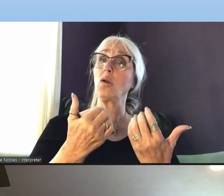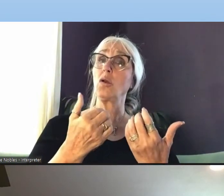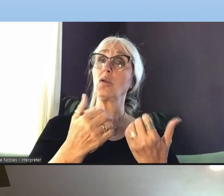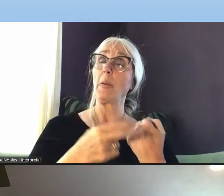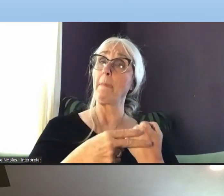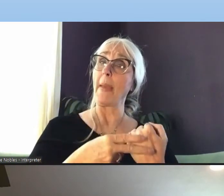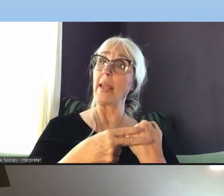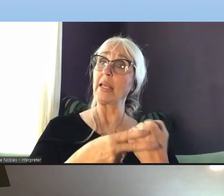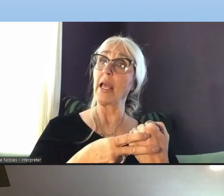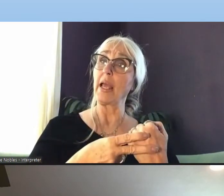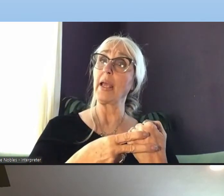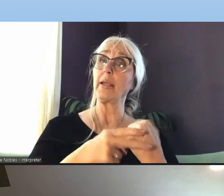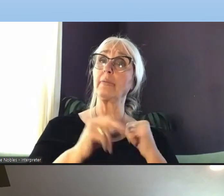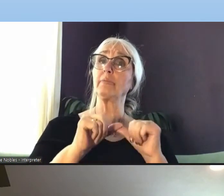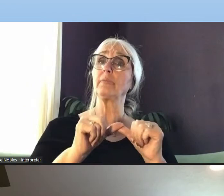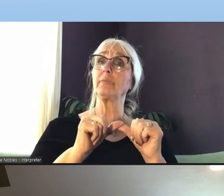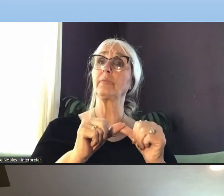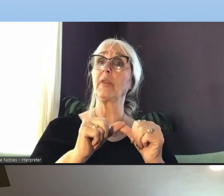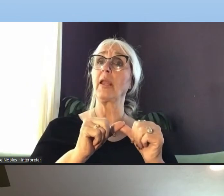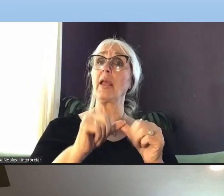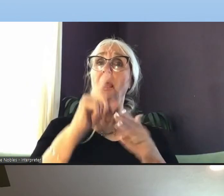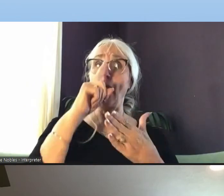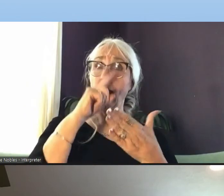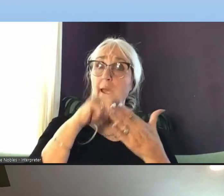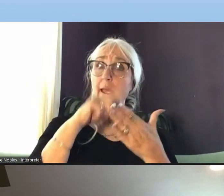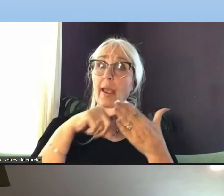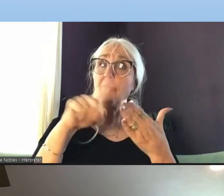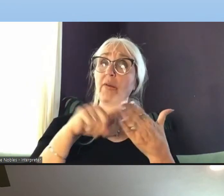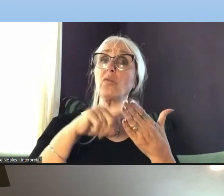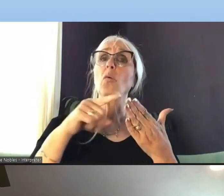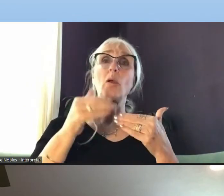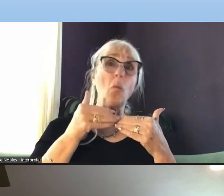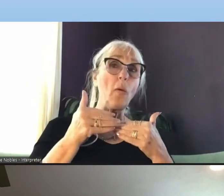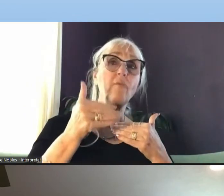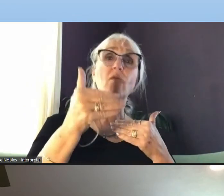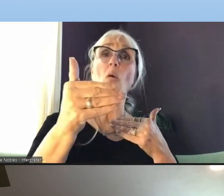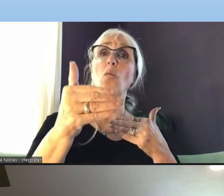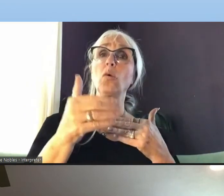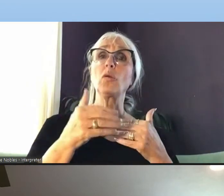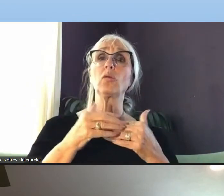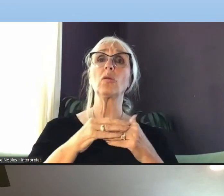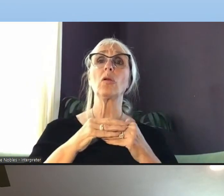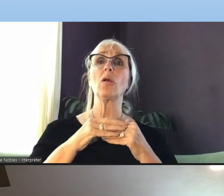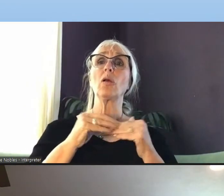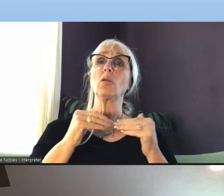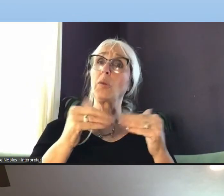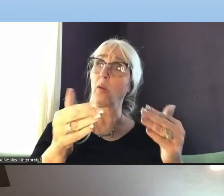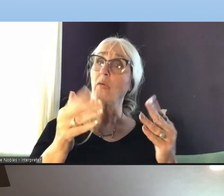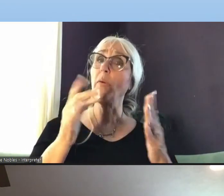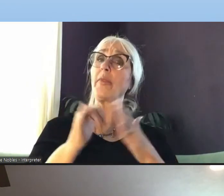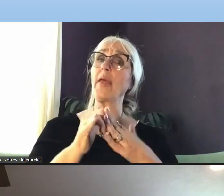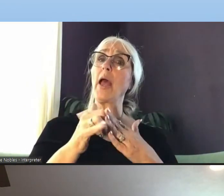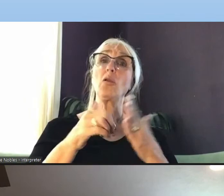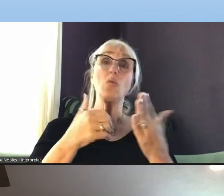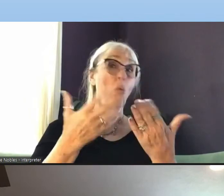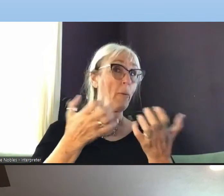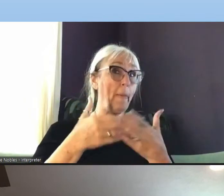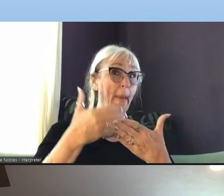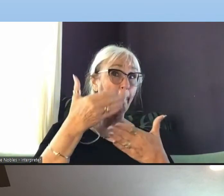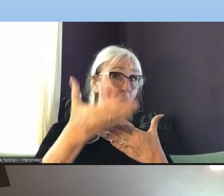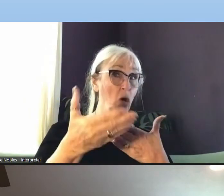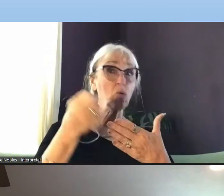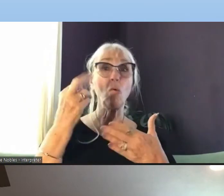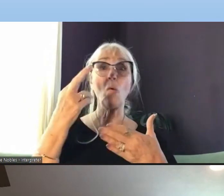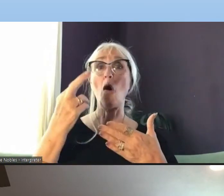maintain, an inventory going forward? Would you like me to make this purchase, or would we like to